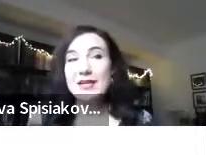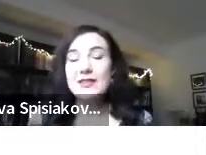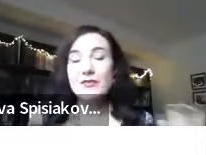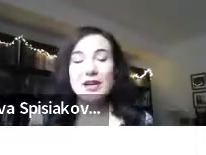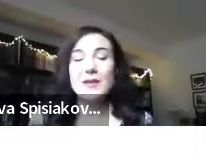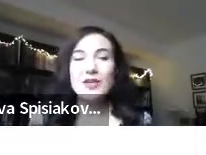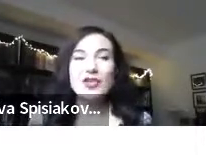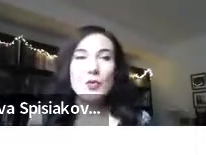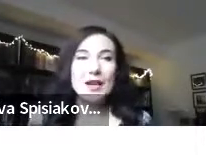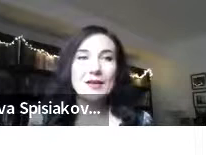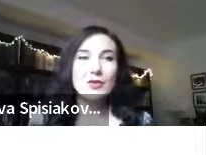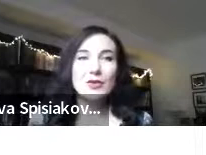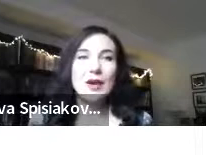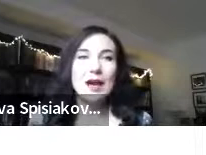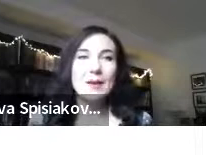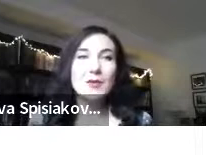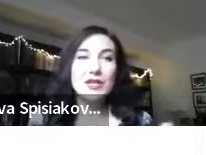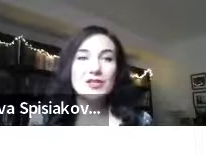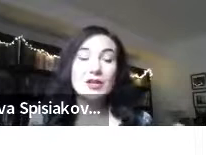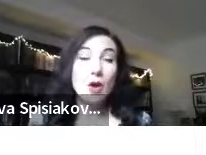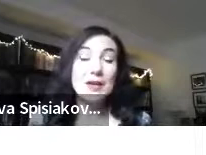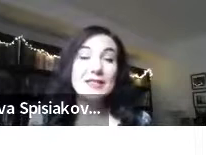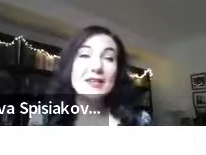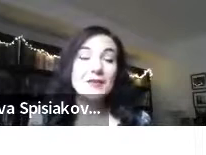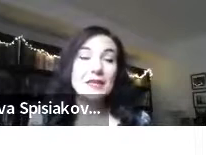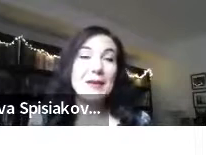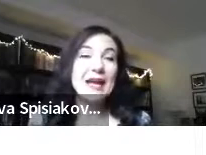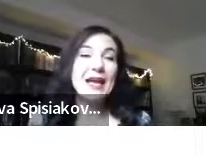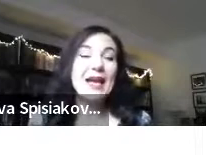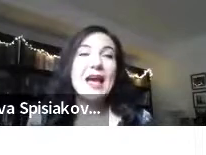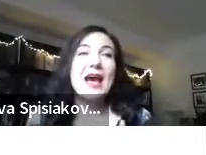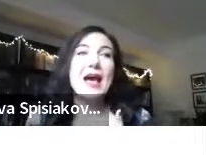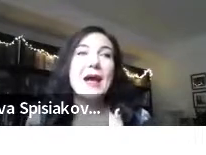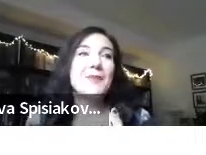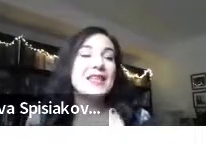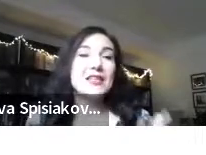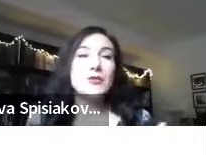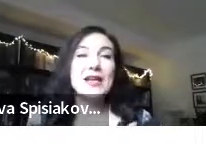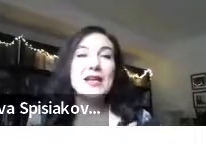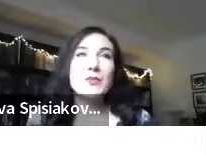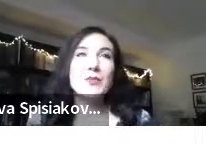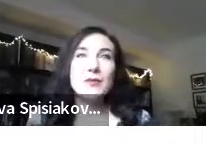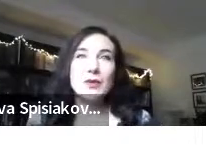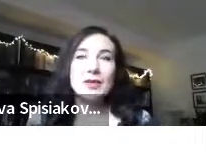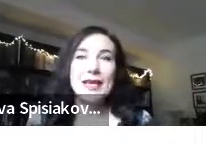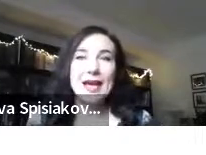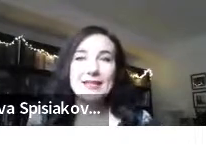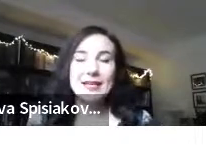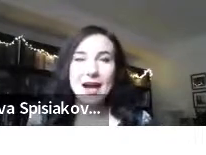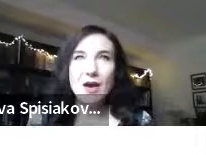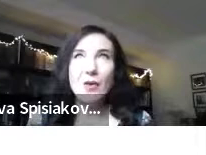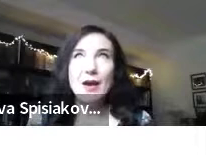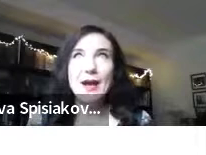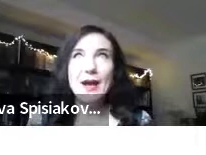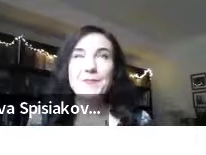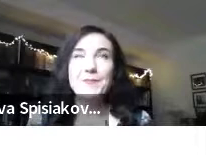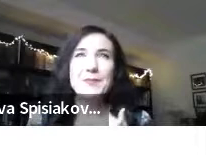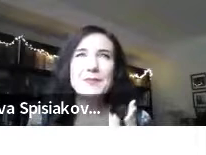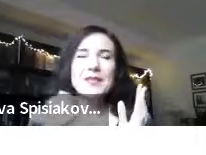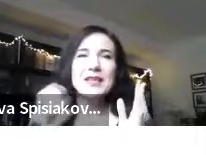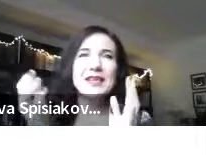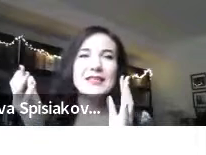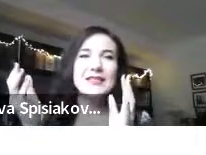in progress, so I'm very much open to questions and comments and feedback. And this one is where I'm looking at how